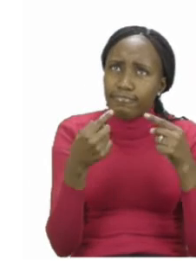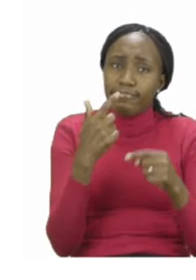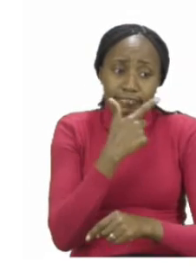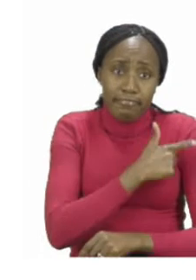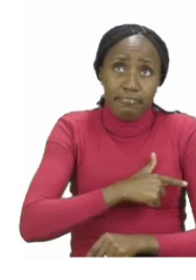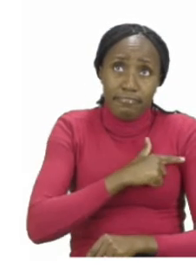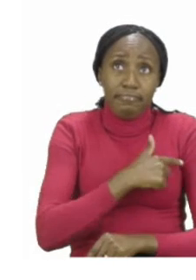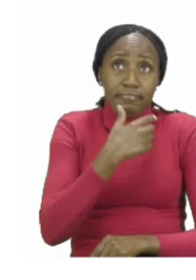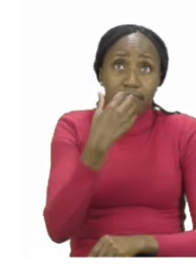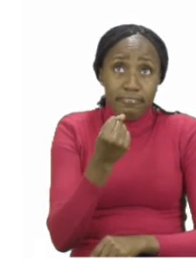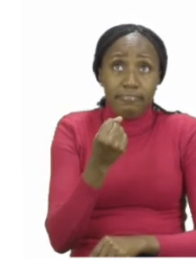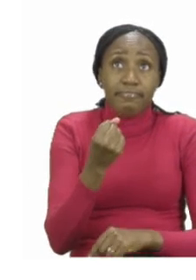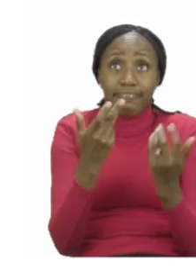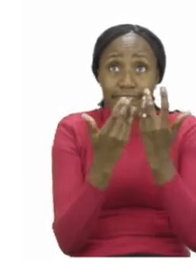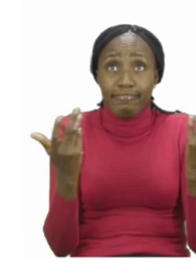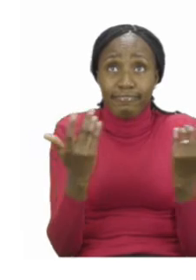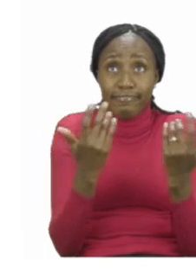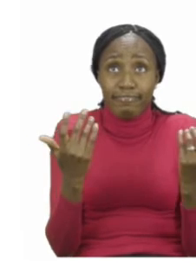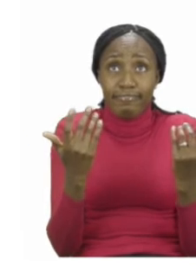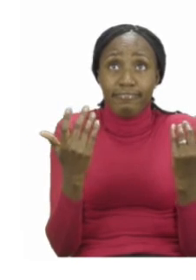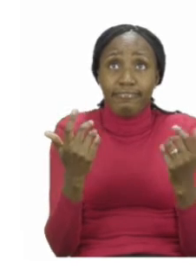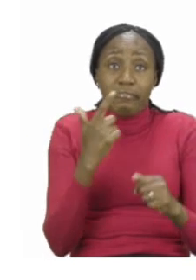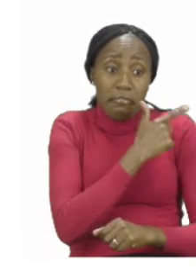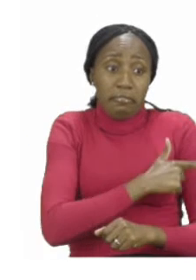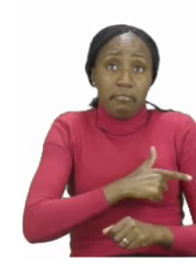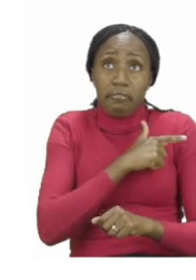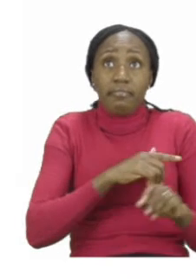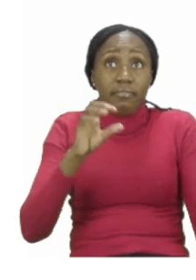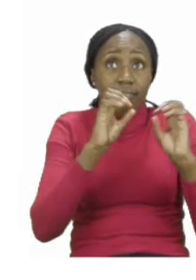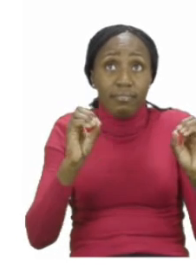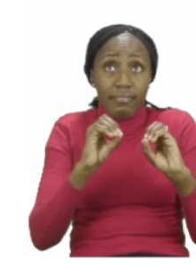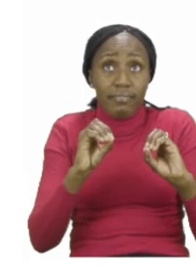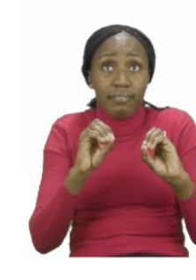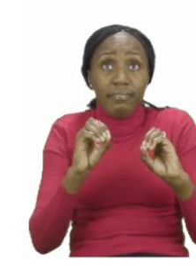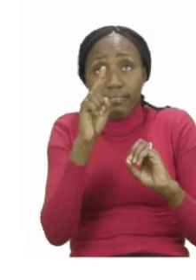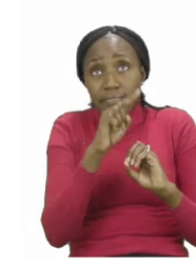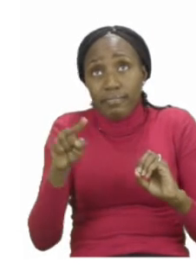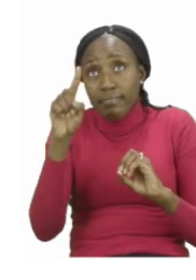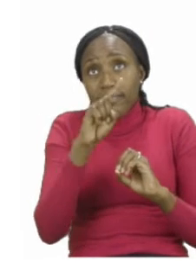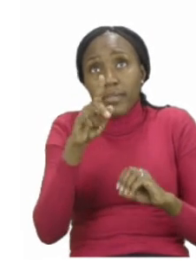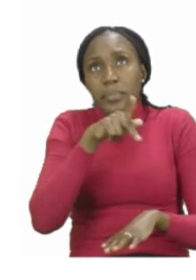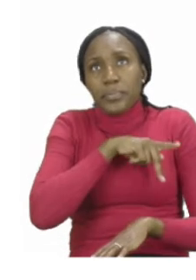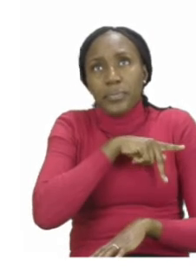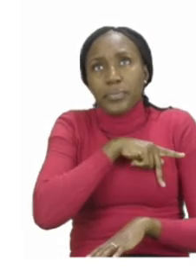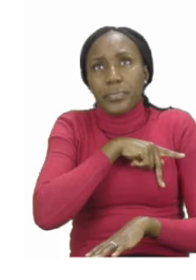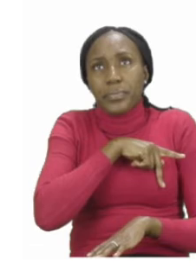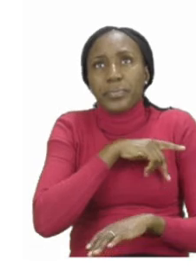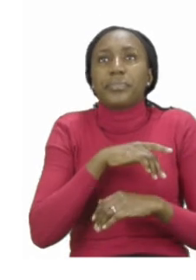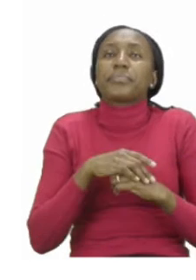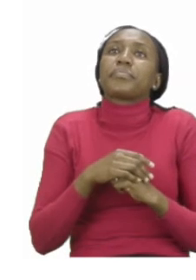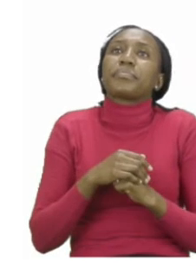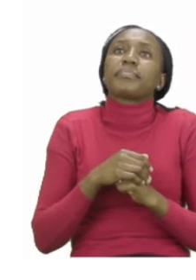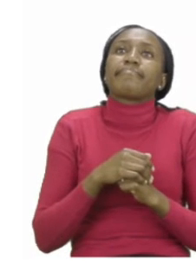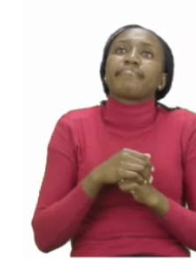things green and all non-living things purple. Now before